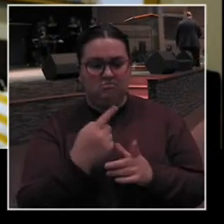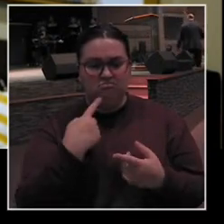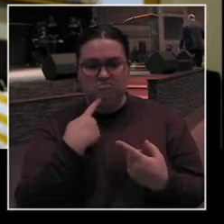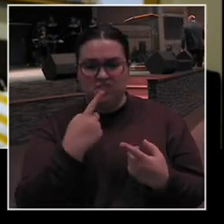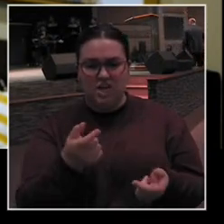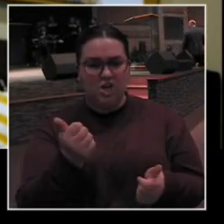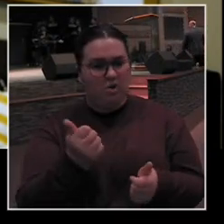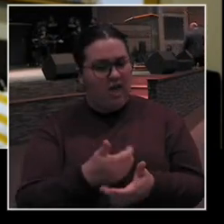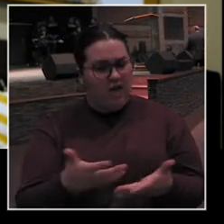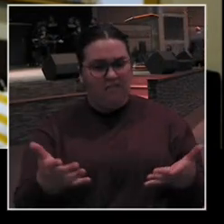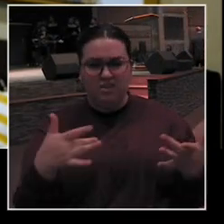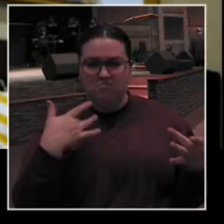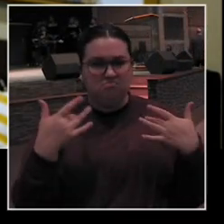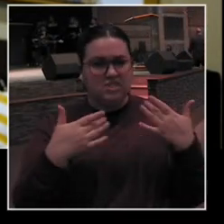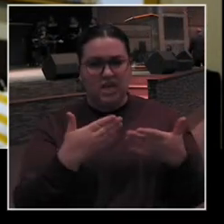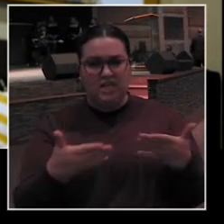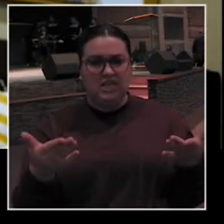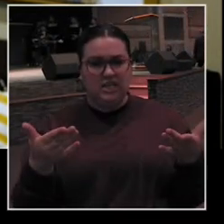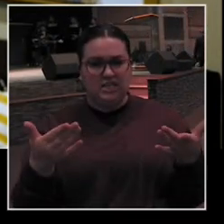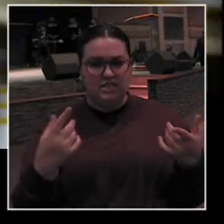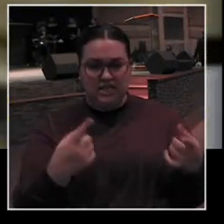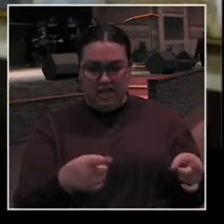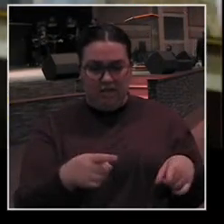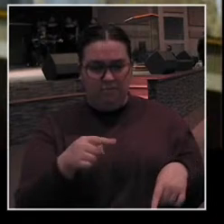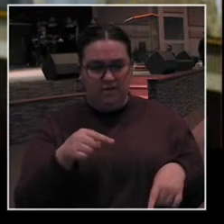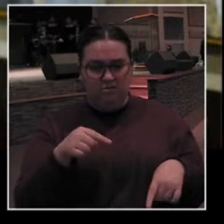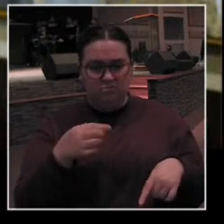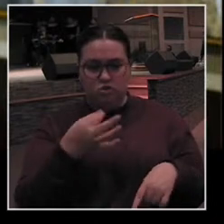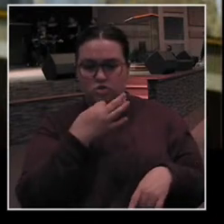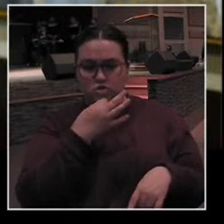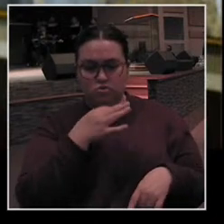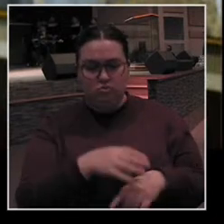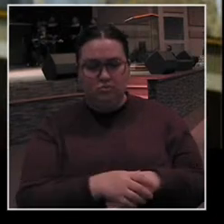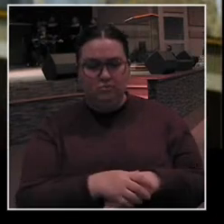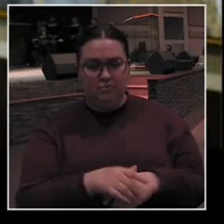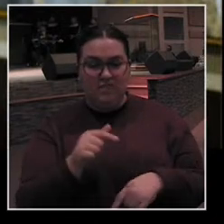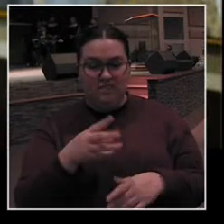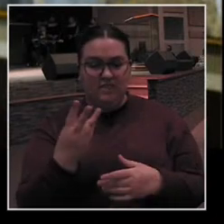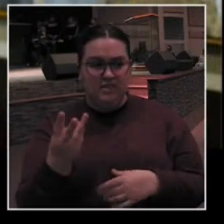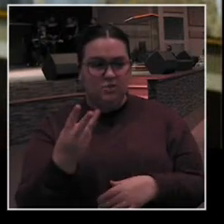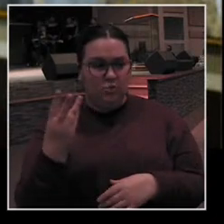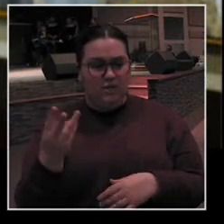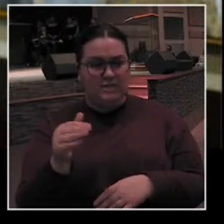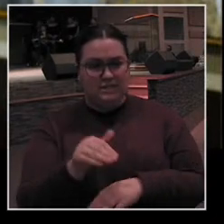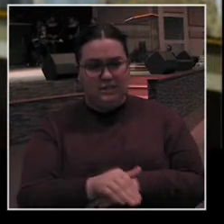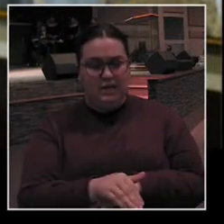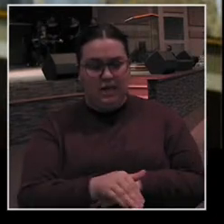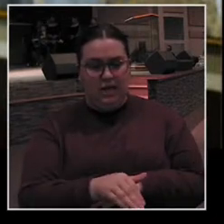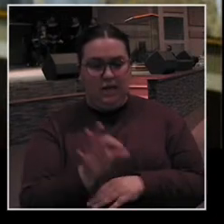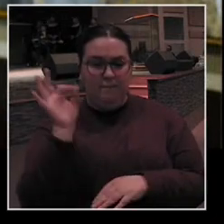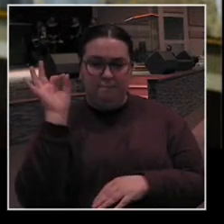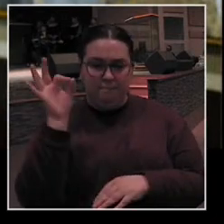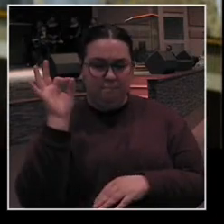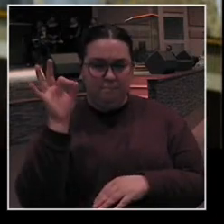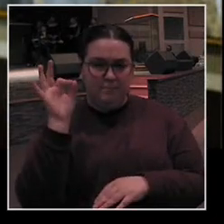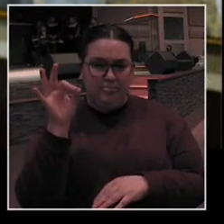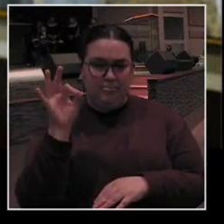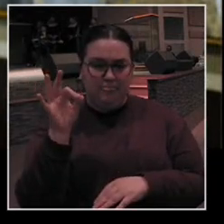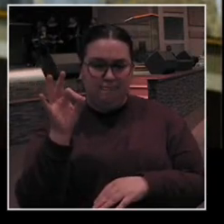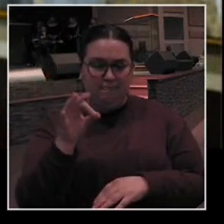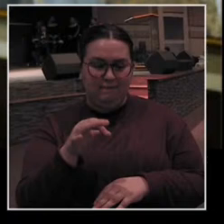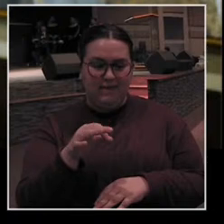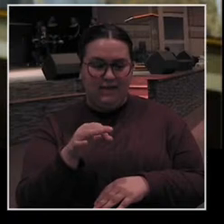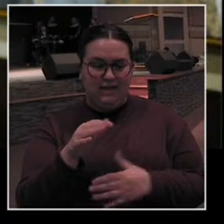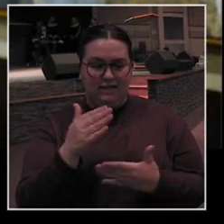you on all the exciting things we've got going on over the next few weeks. Join us this Wednesday night as Pastor continues his series, As Unto the Lord,